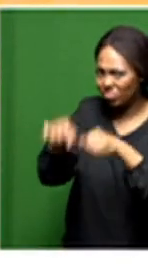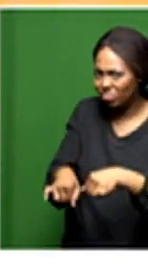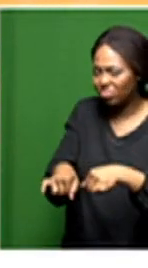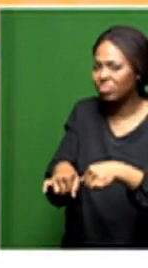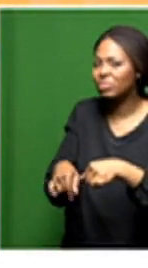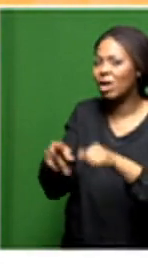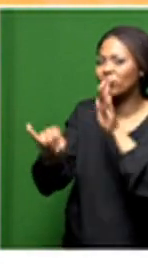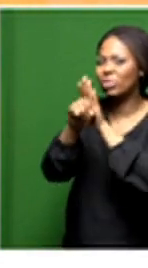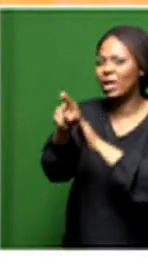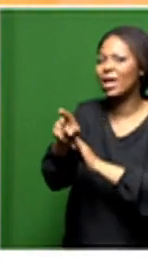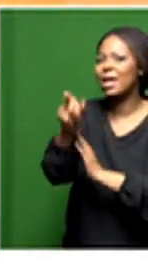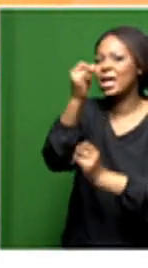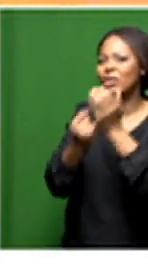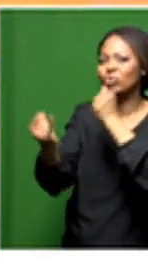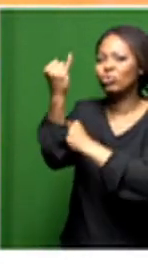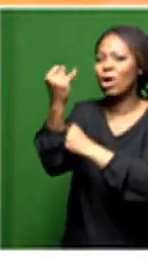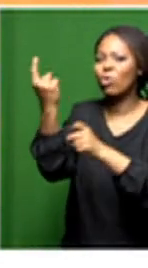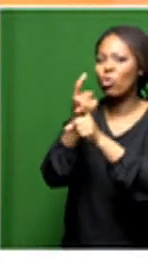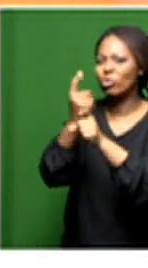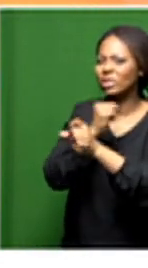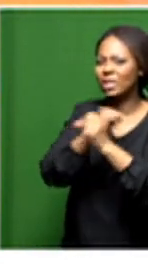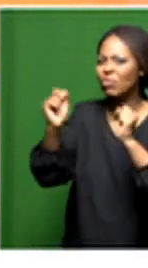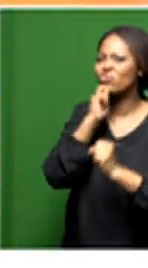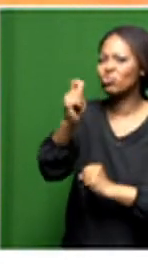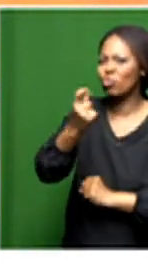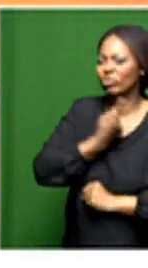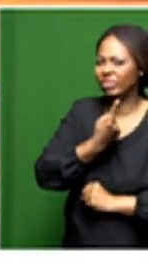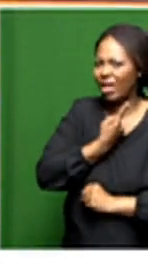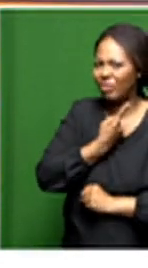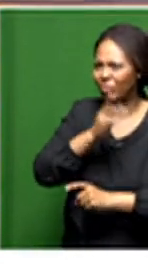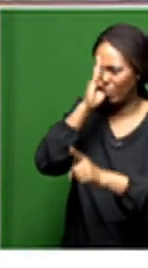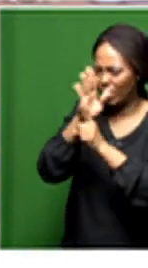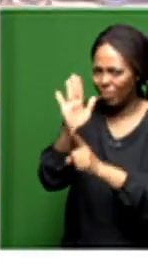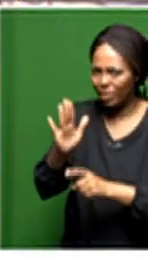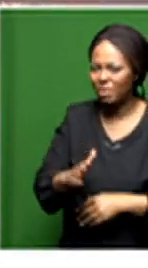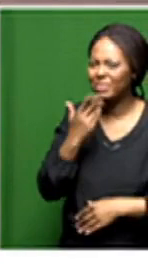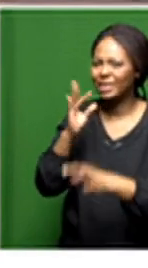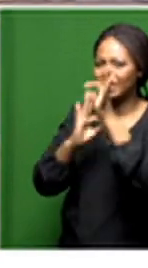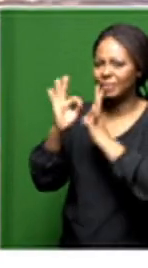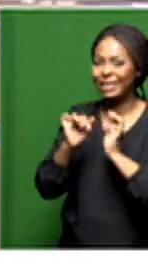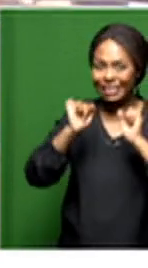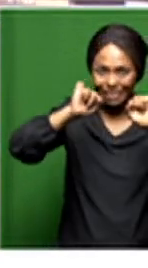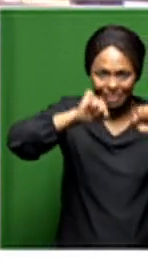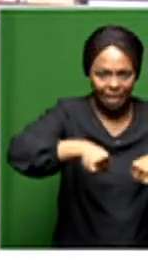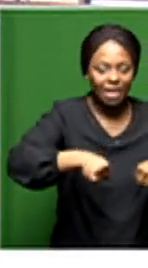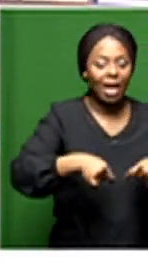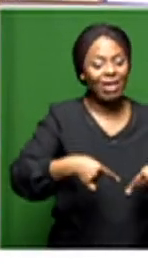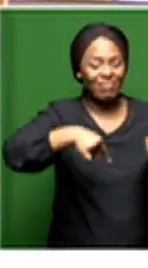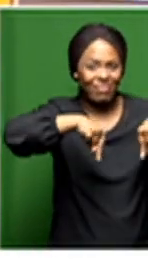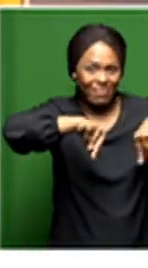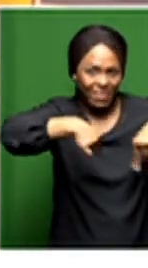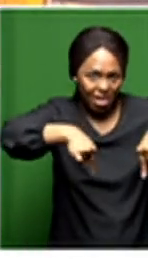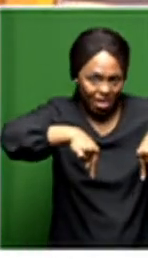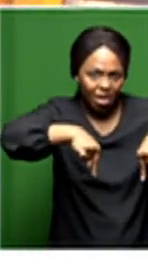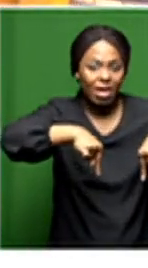stand in an individual's way of being their authentic selves, yeah? Tell us more about this. Yeah. Fear. So there is the problem when